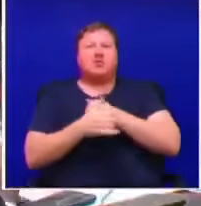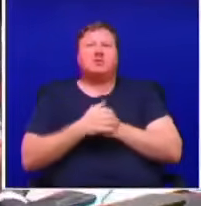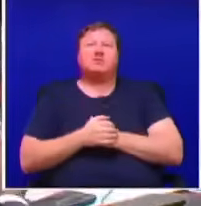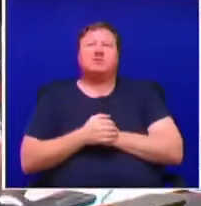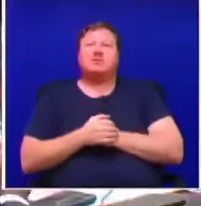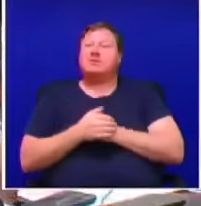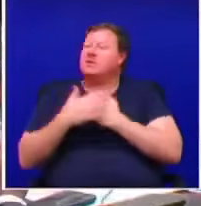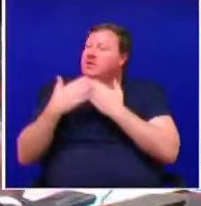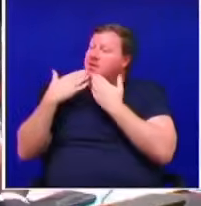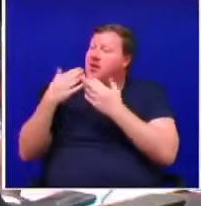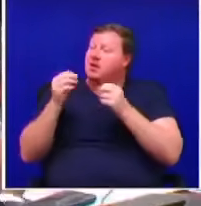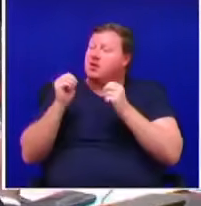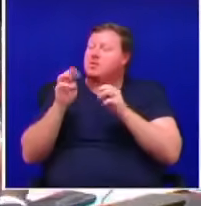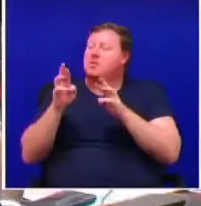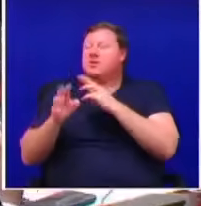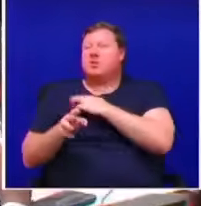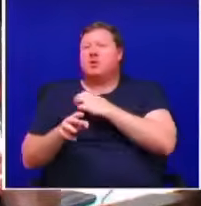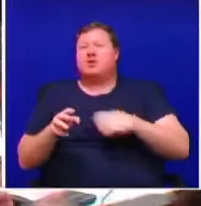Mr. President.